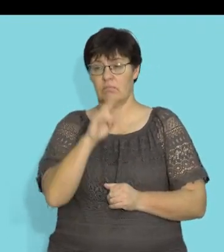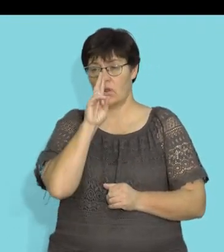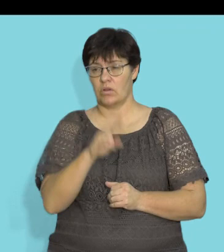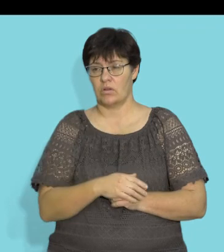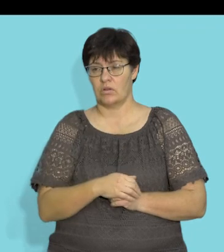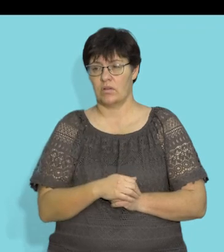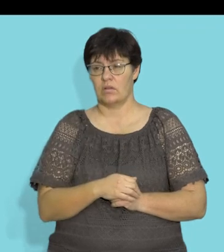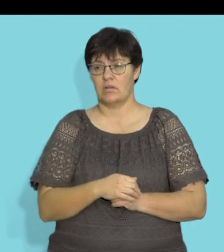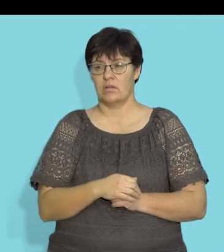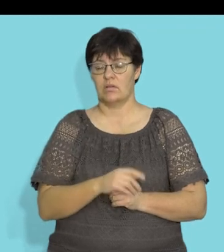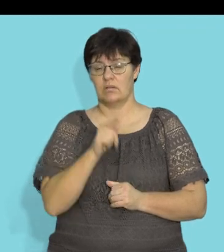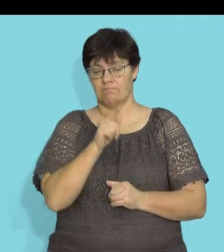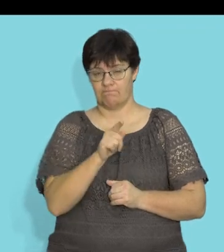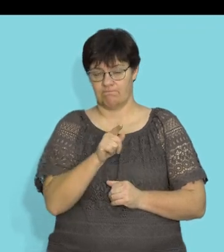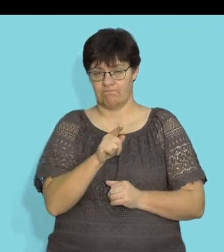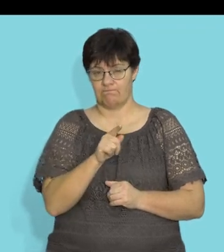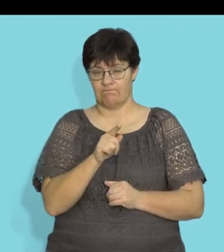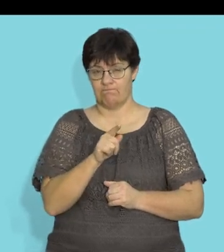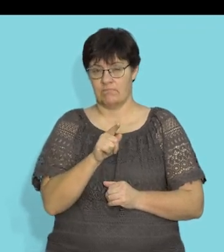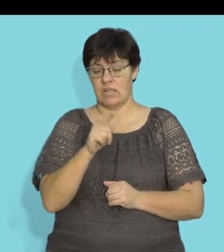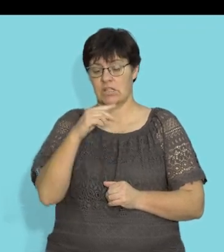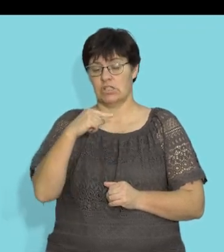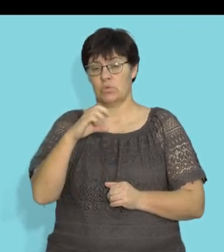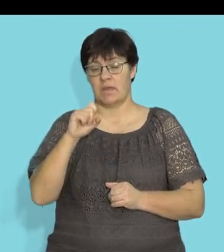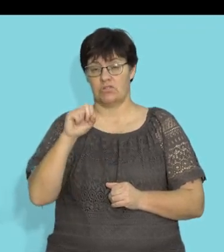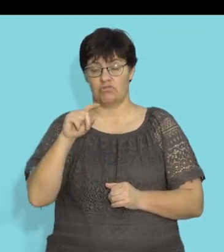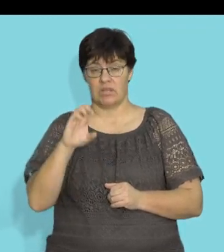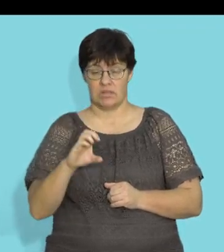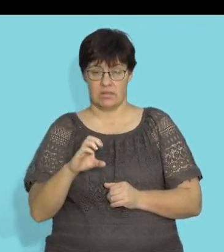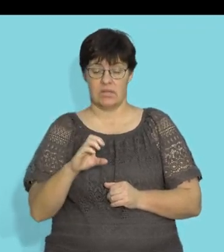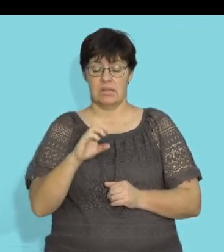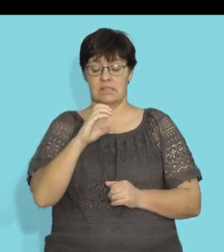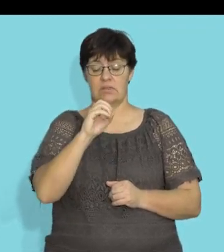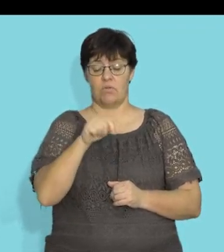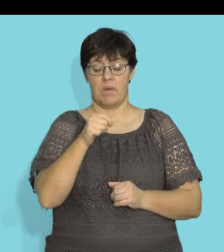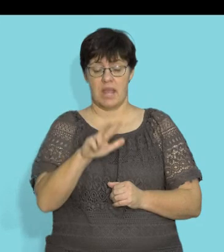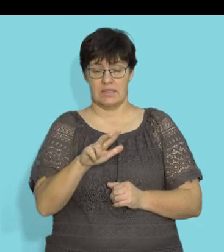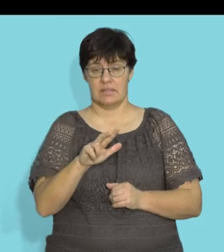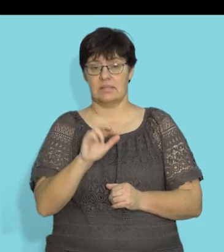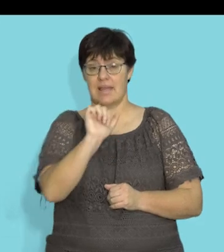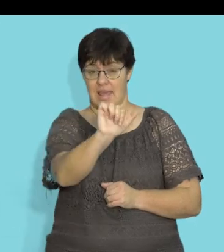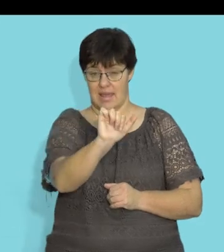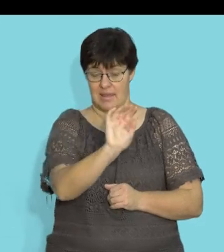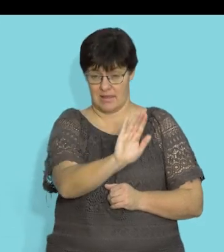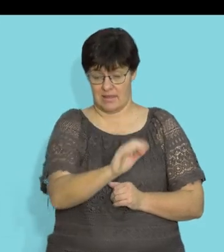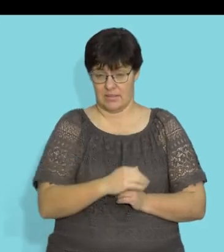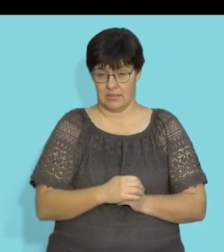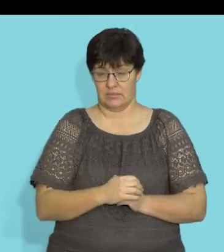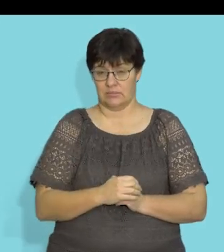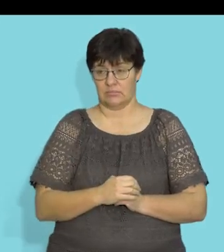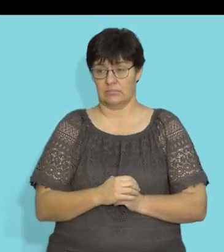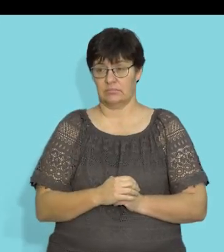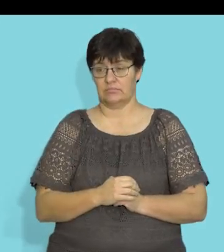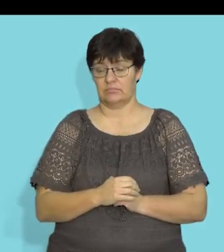look, and I can see that if this was a geometric series, 0,8 would be my A